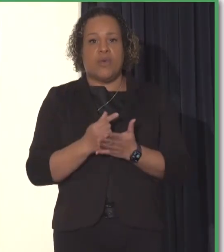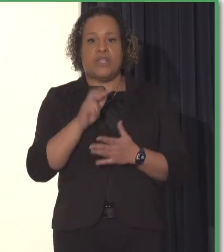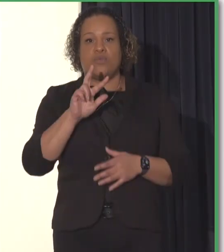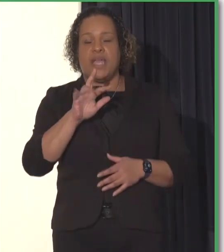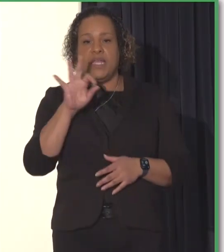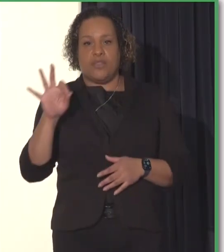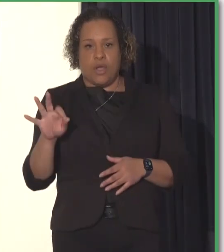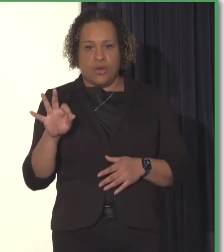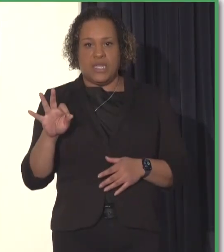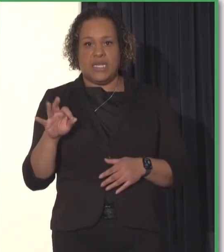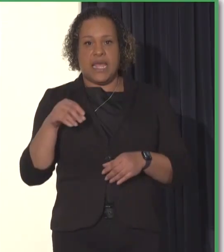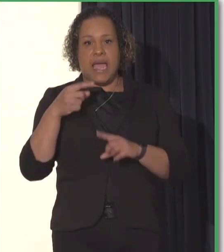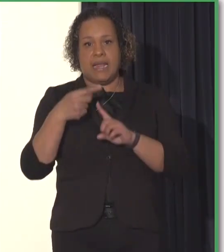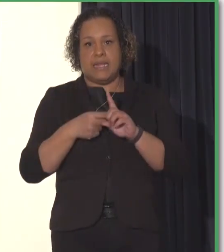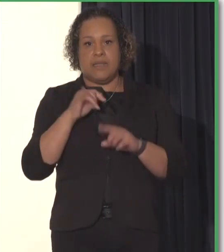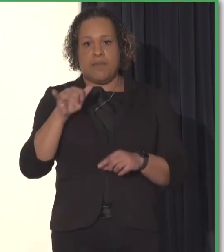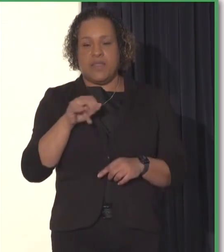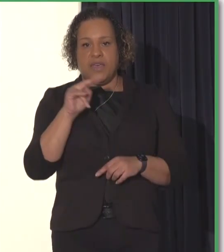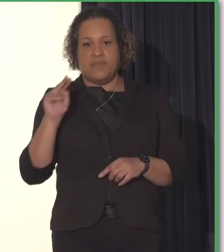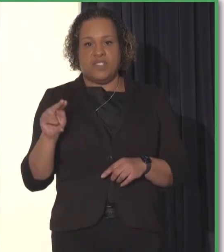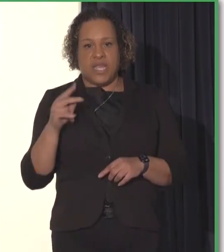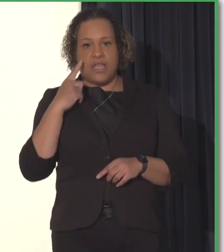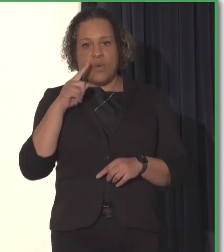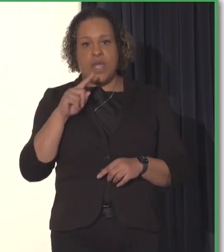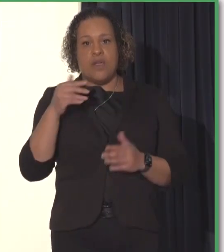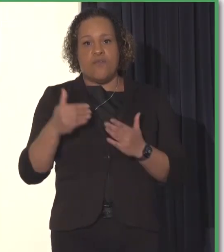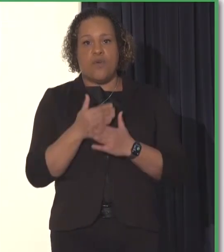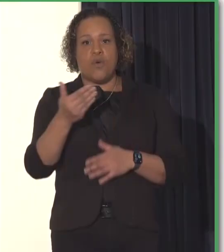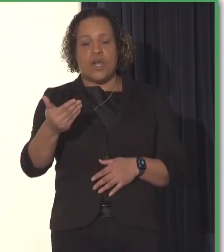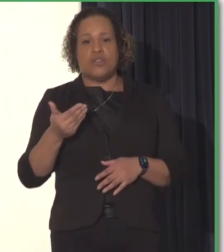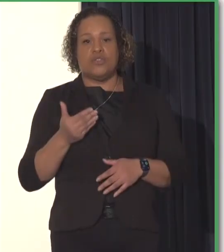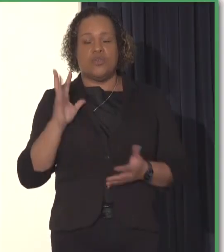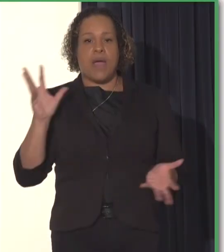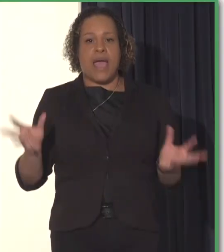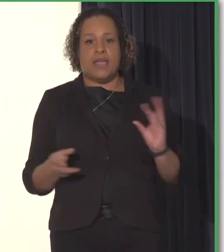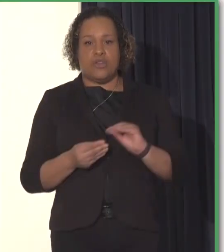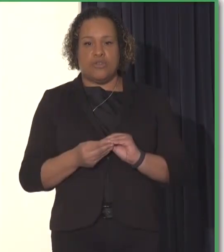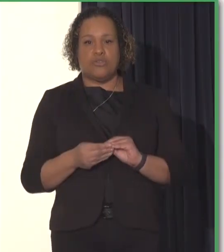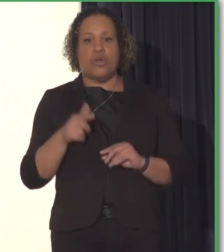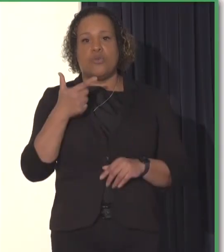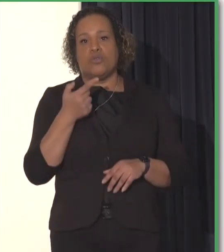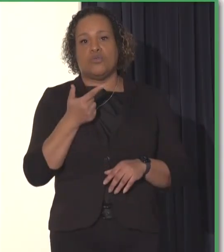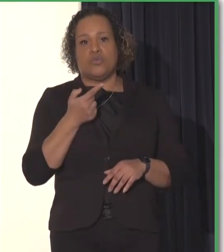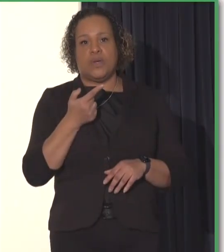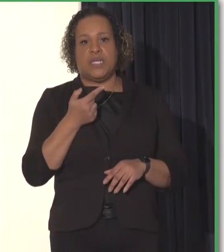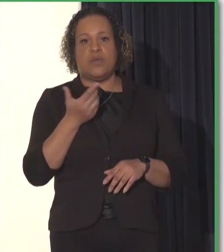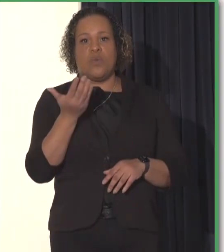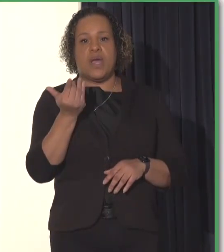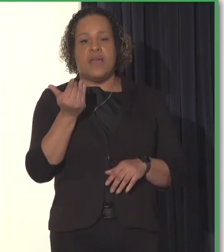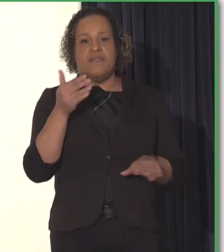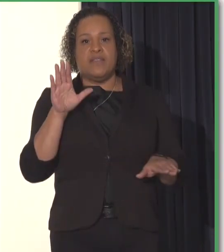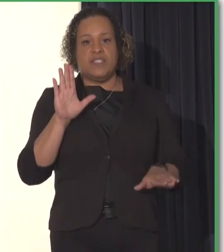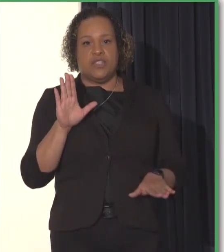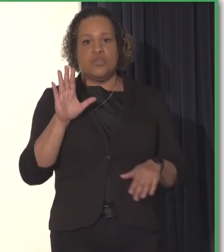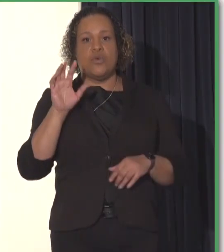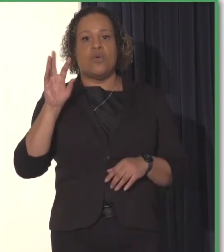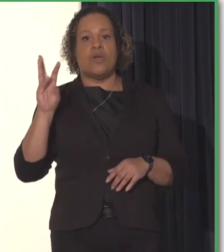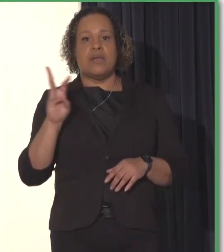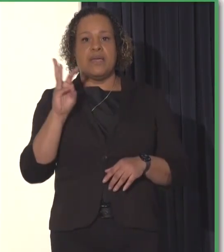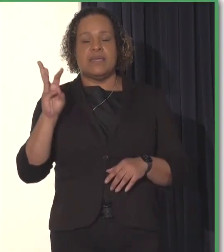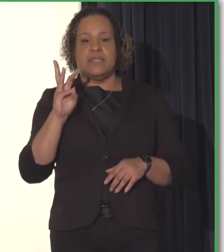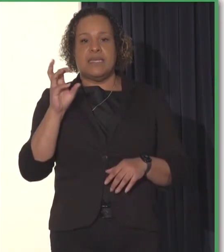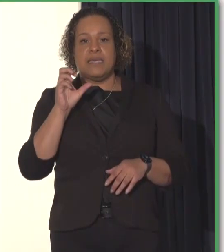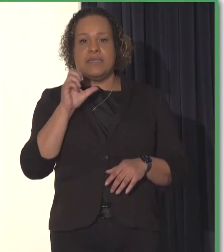39 in the month of January. For new hires, we had a total of 21, 15 sworn, 6 civilians.